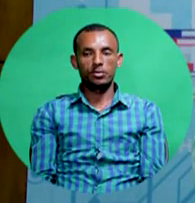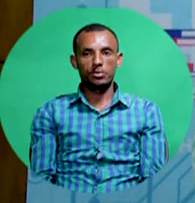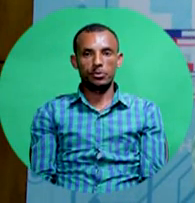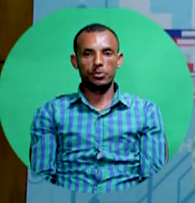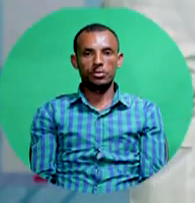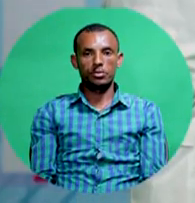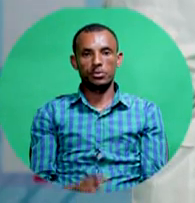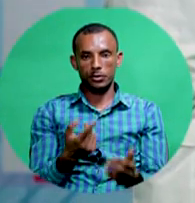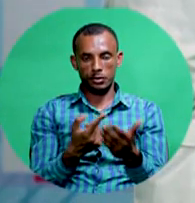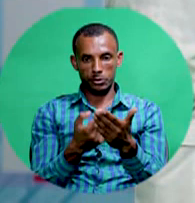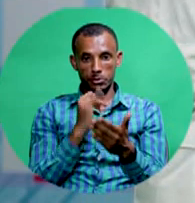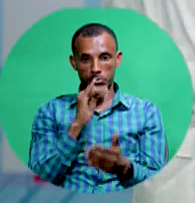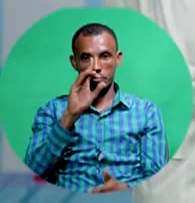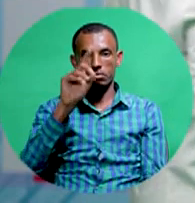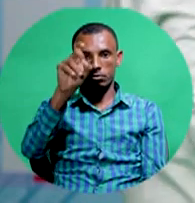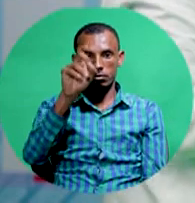E raised to x dx.